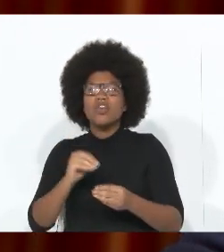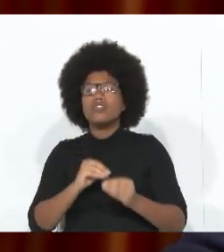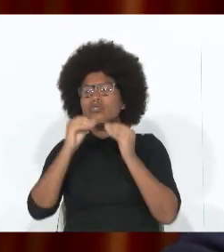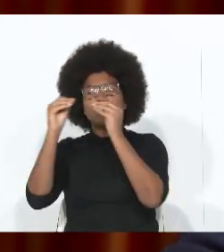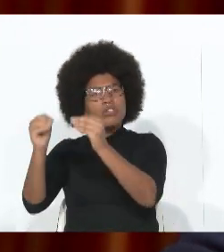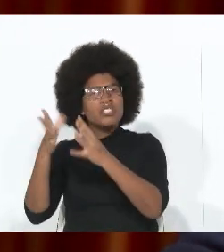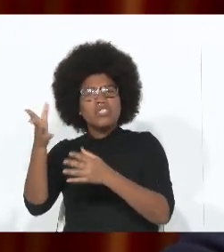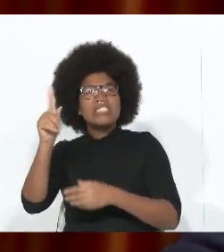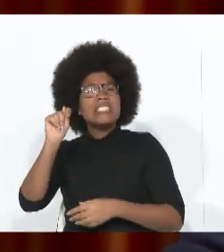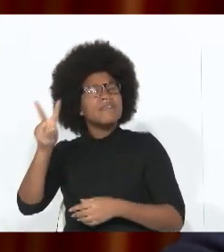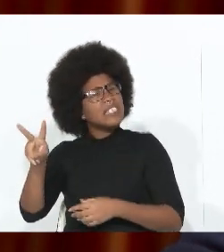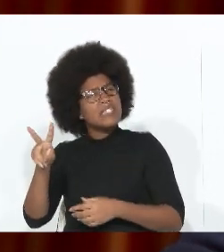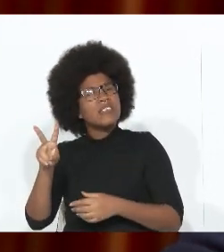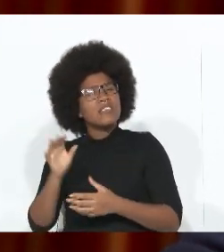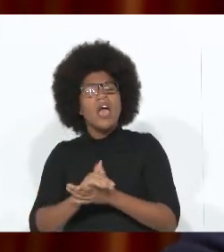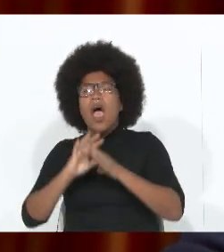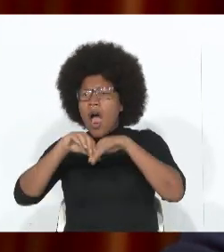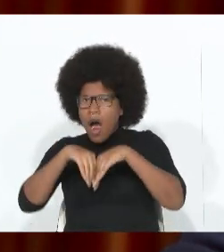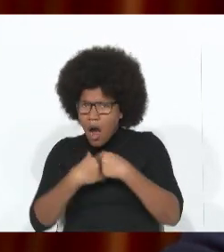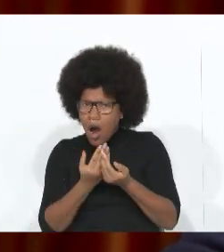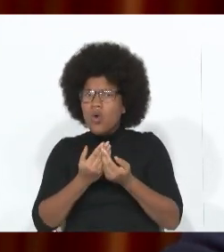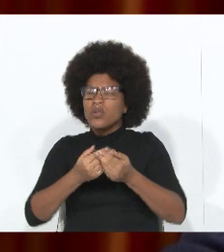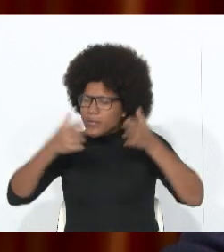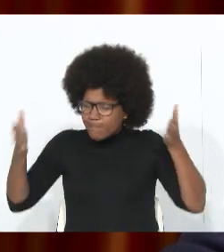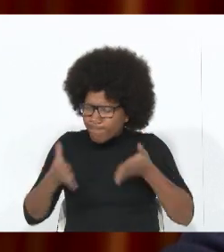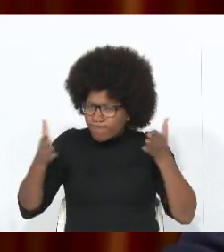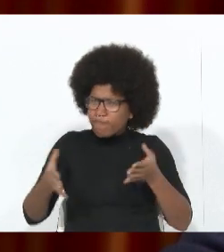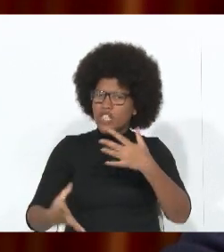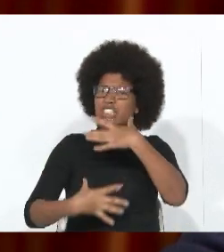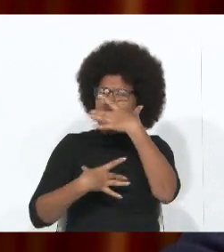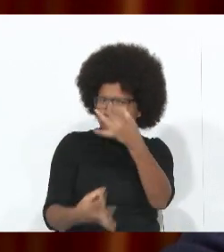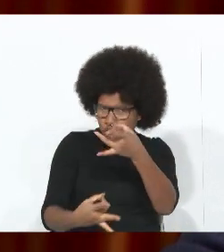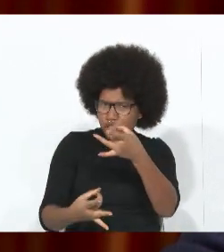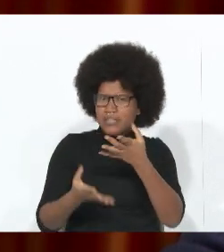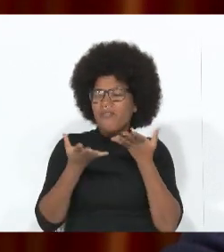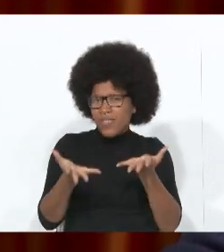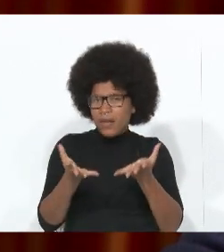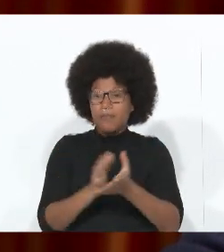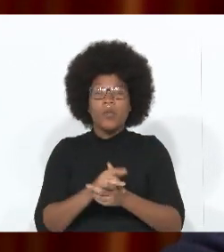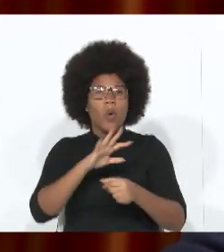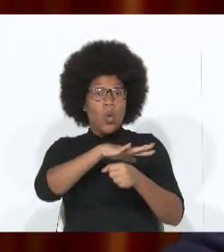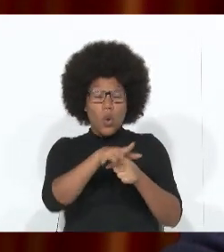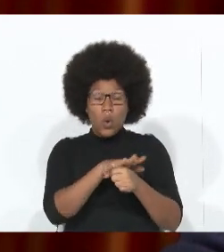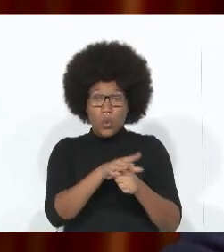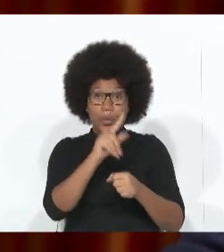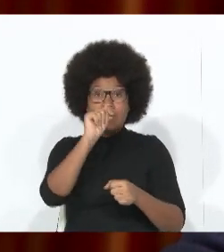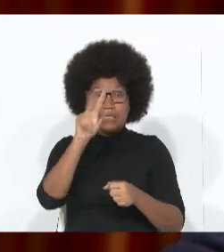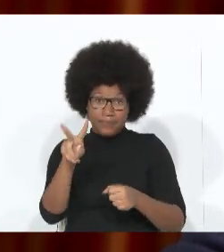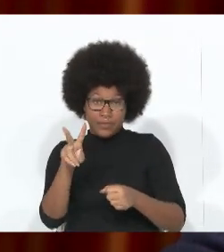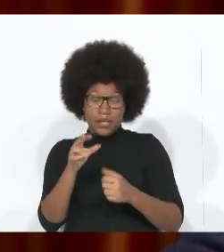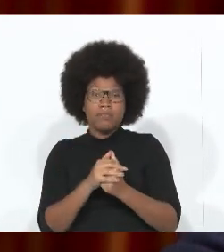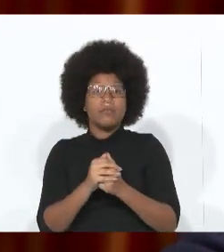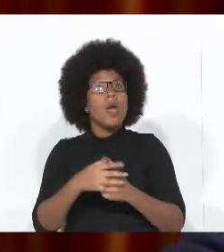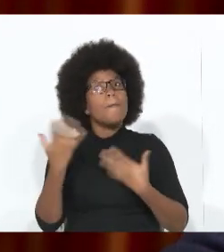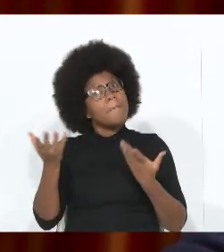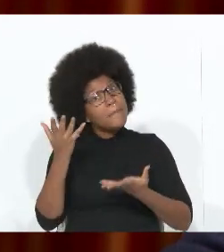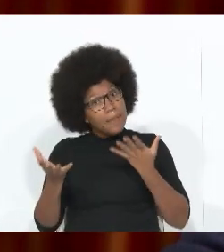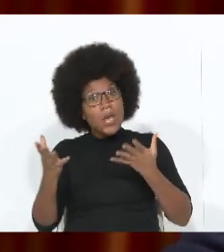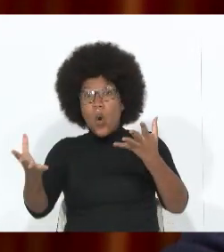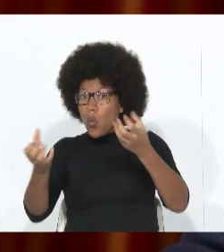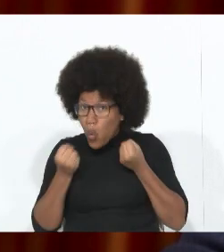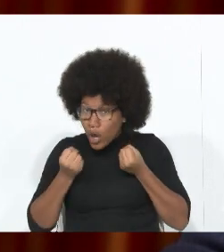media. How do we generate that interest? Whilst our local television broadcasters may wish to